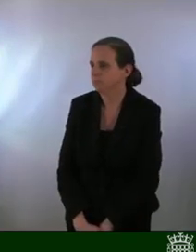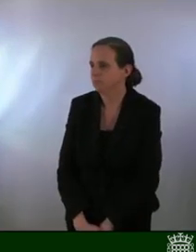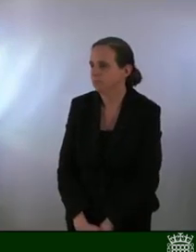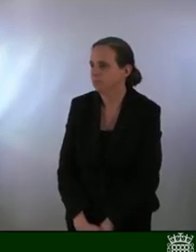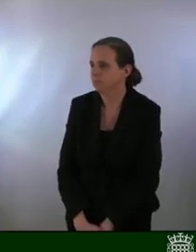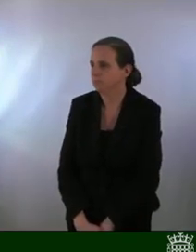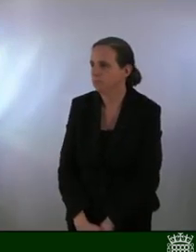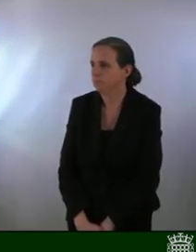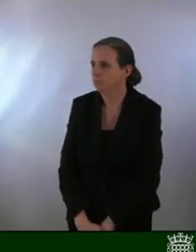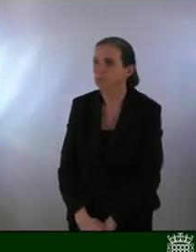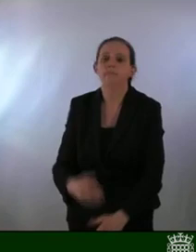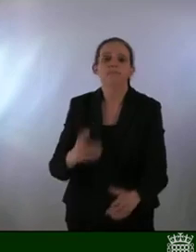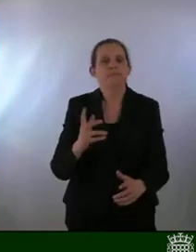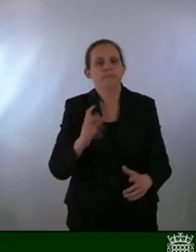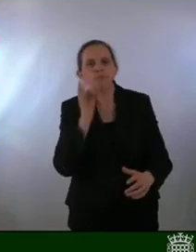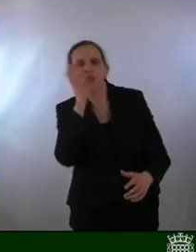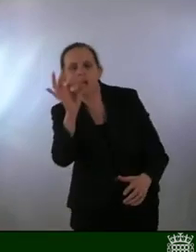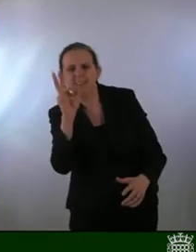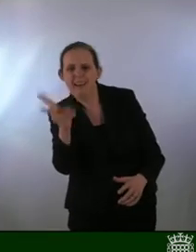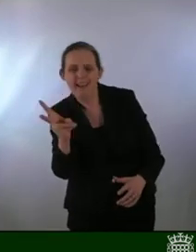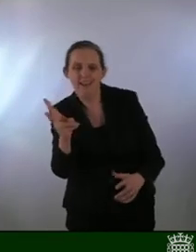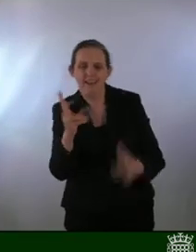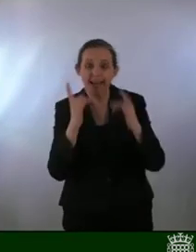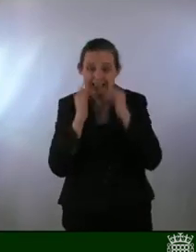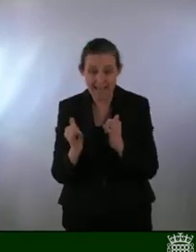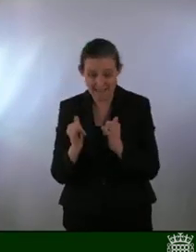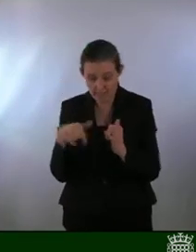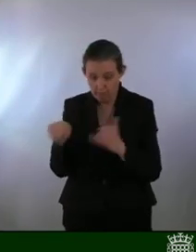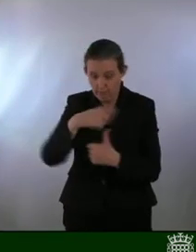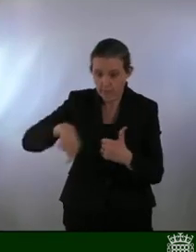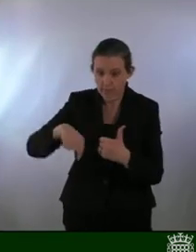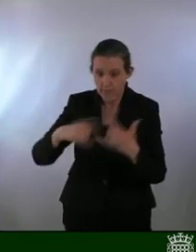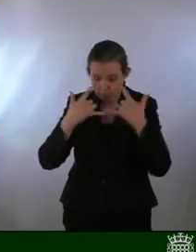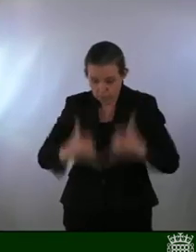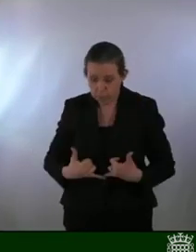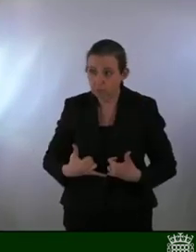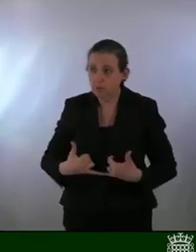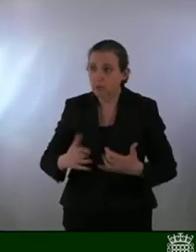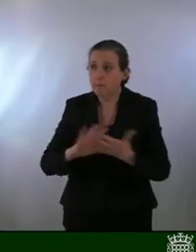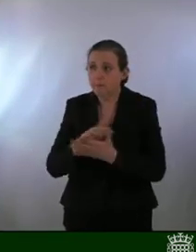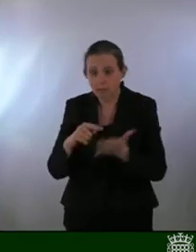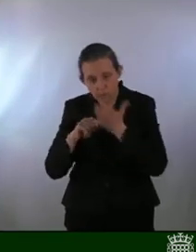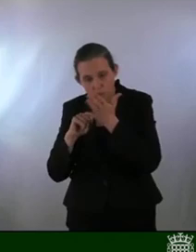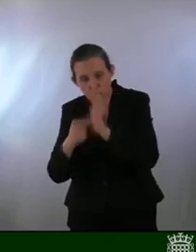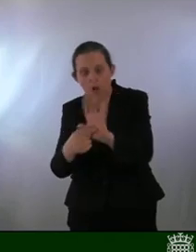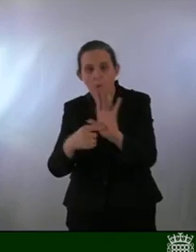Testing once again. Does the test give evidence of no